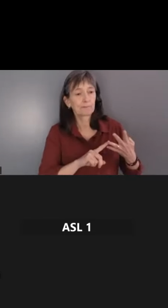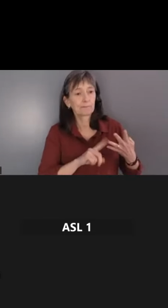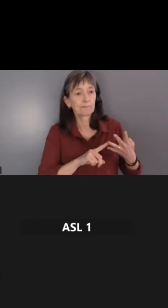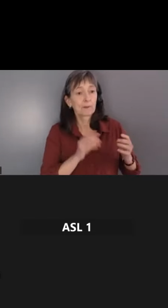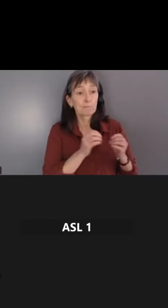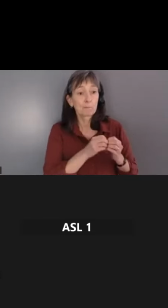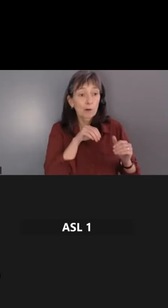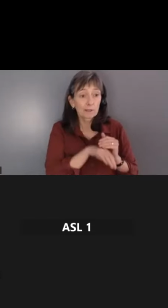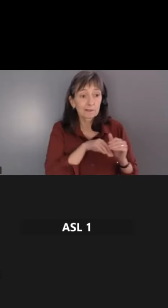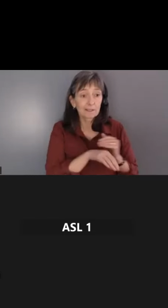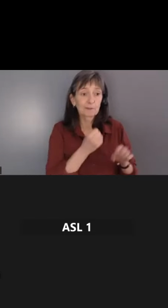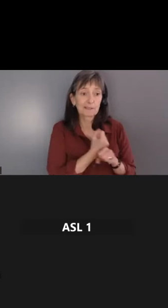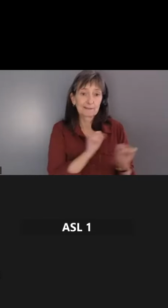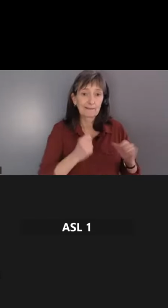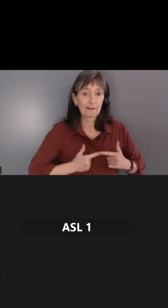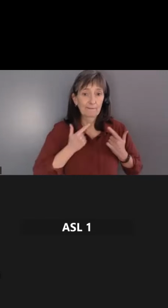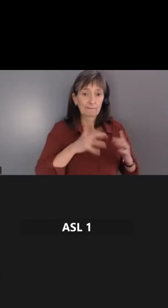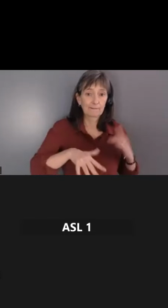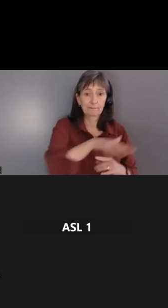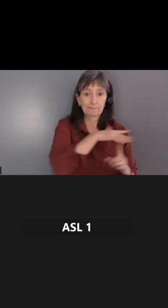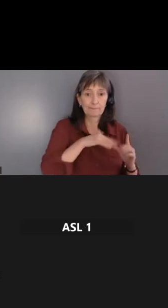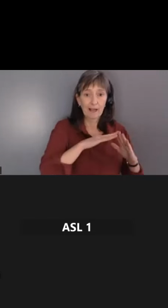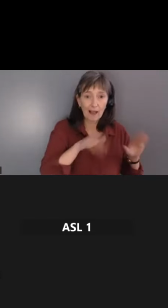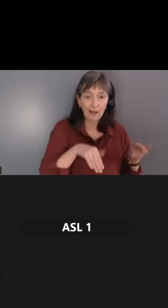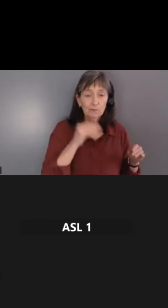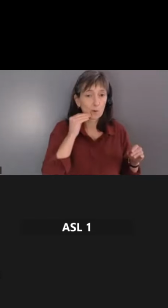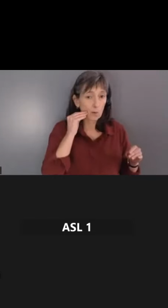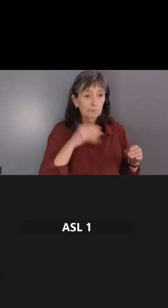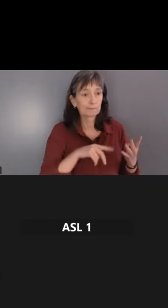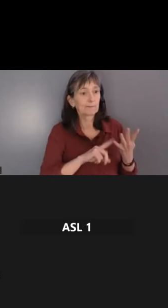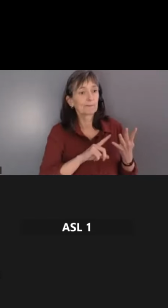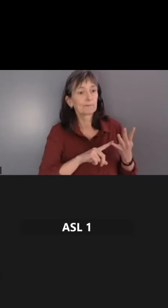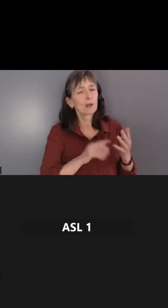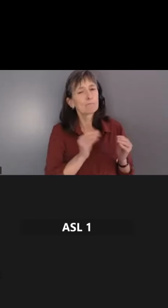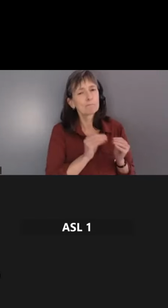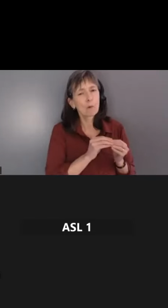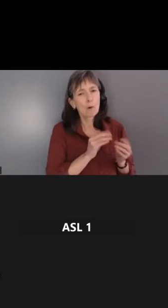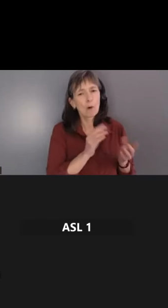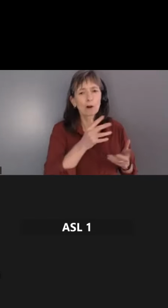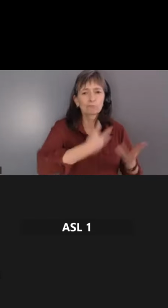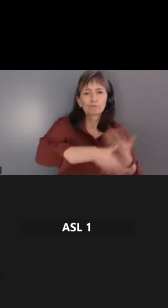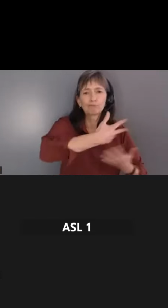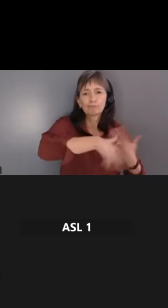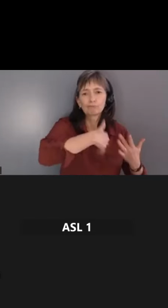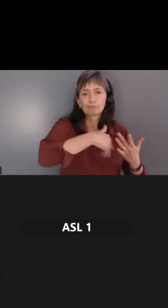and safer living environments, and improving social connections to reduce loneliness and social isolation.